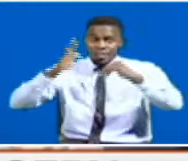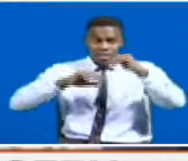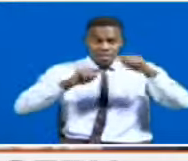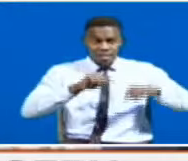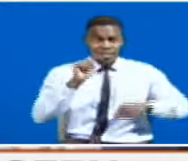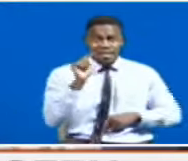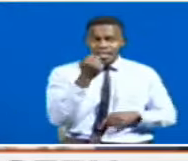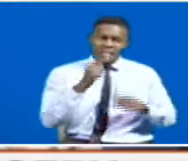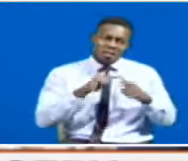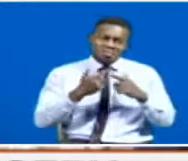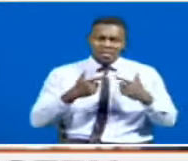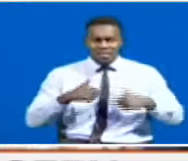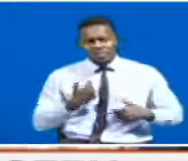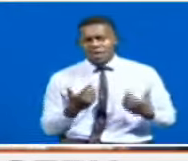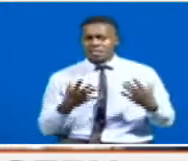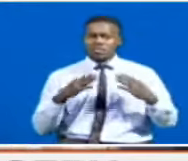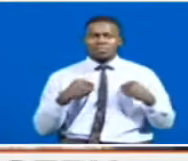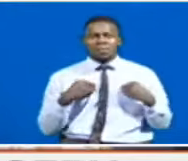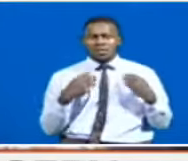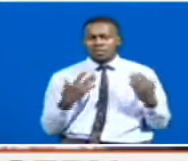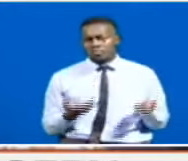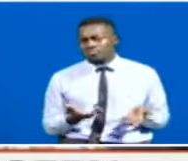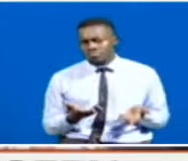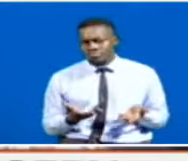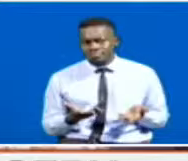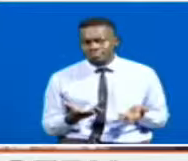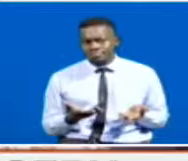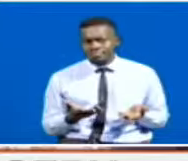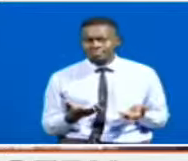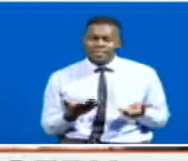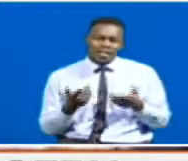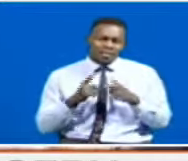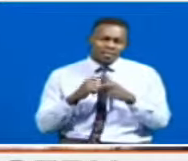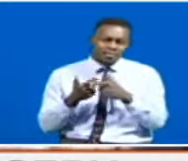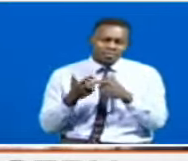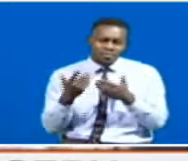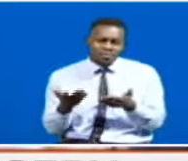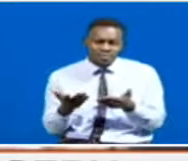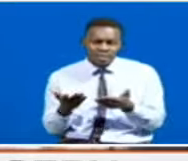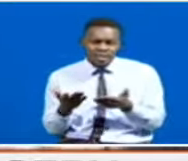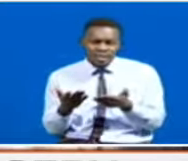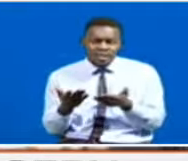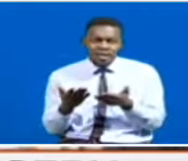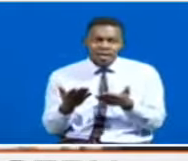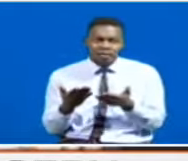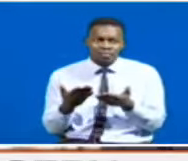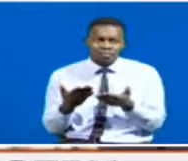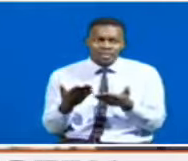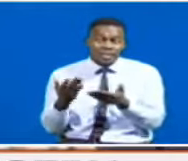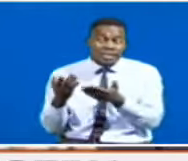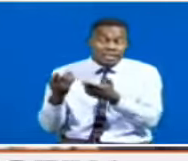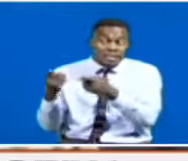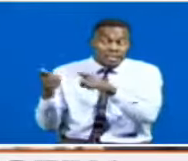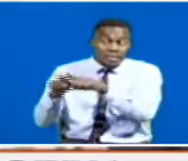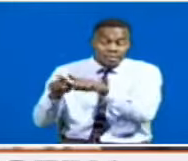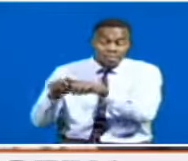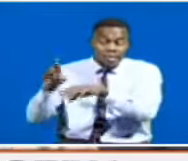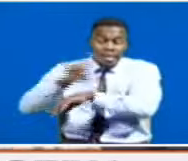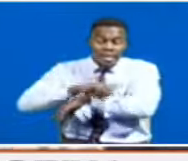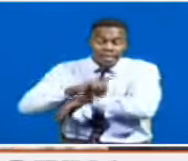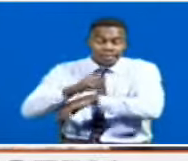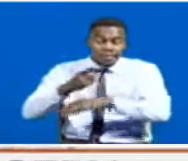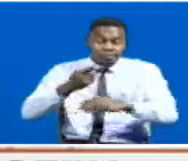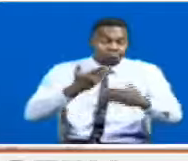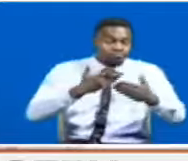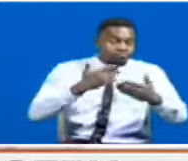kari. So that's why nimekuambia alinunua Saturday saa mbili ama saa tatu. Tuseme usiku hiyo, ndio hiyo maneno